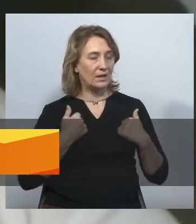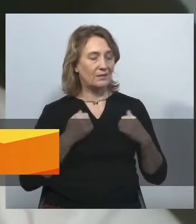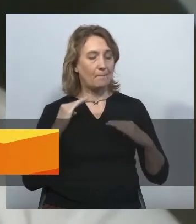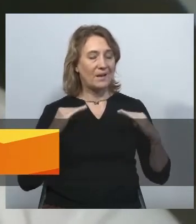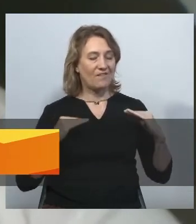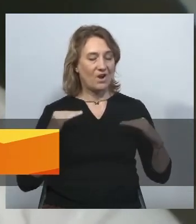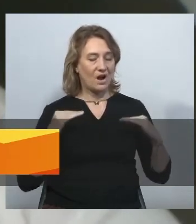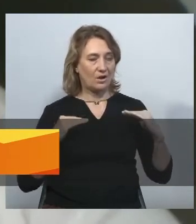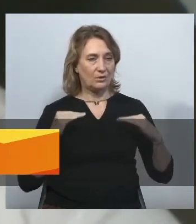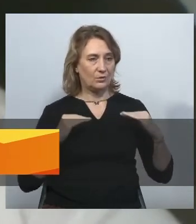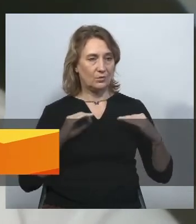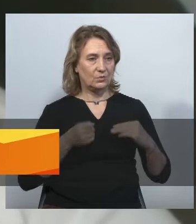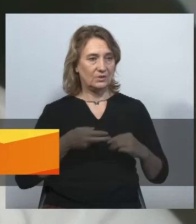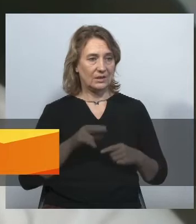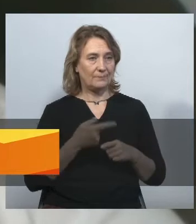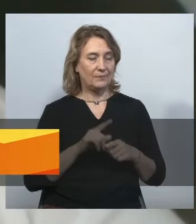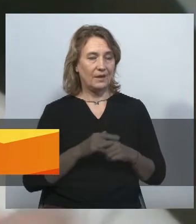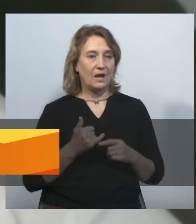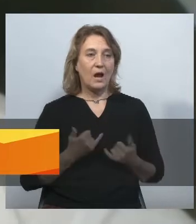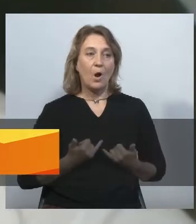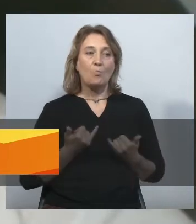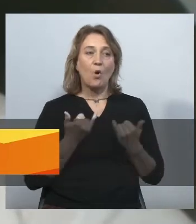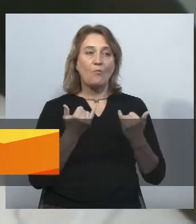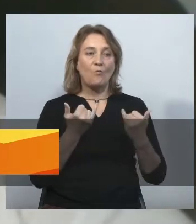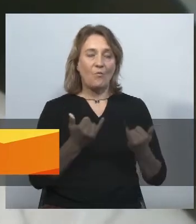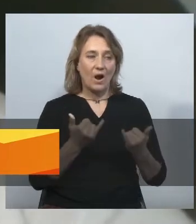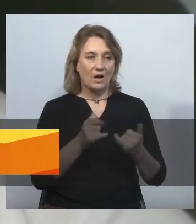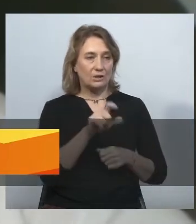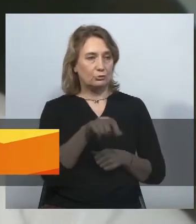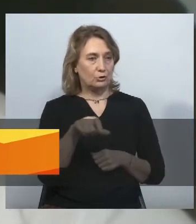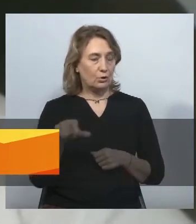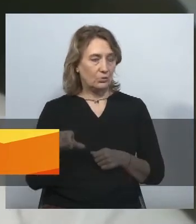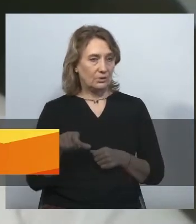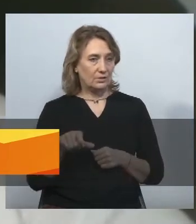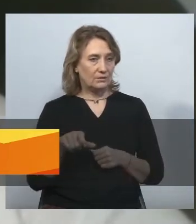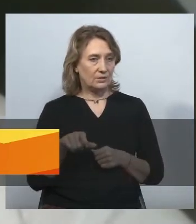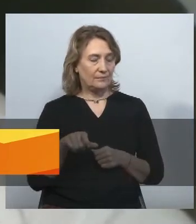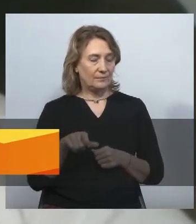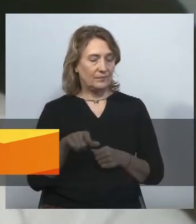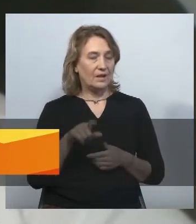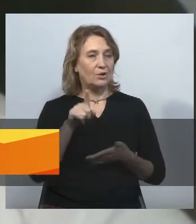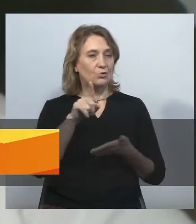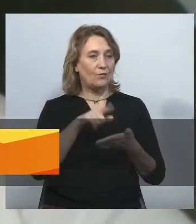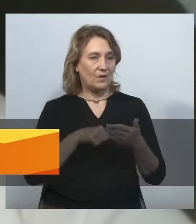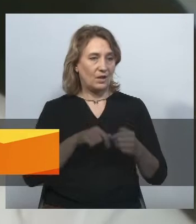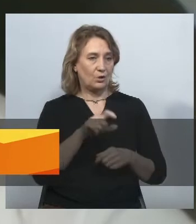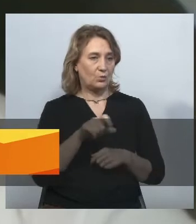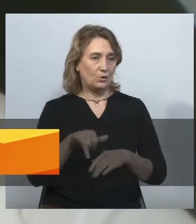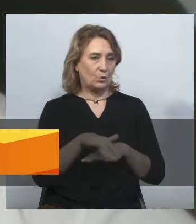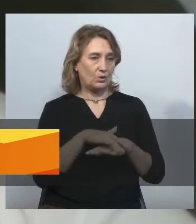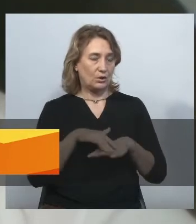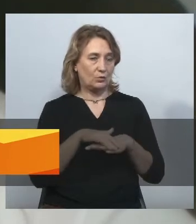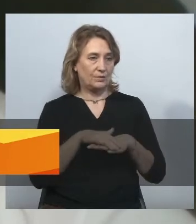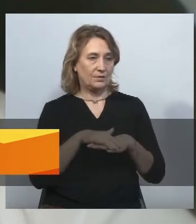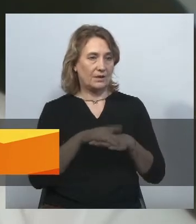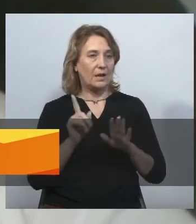the competitive preference. Yes, I agree, because respect to audience causes trust in